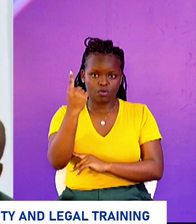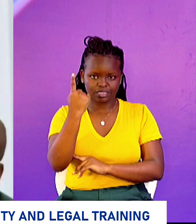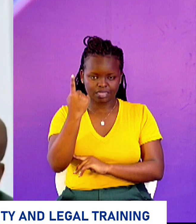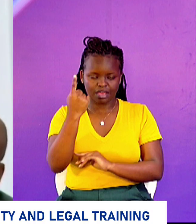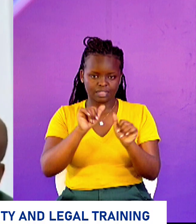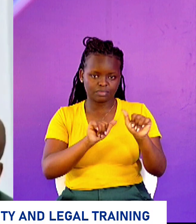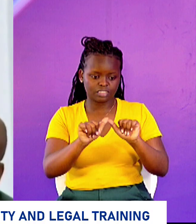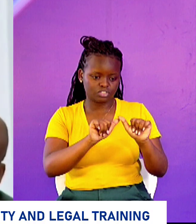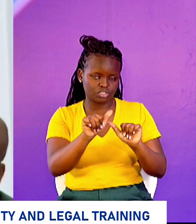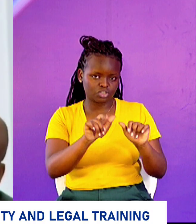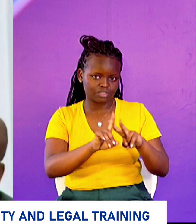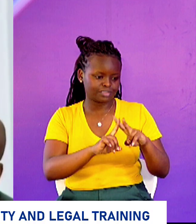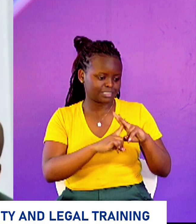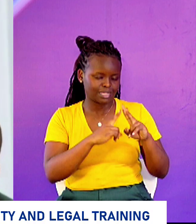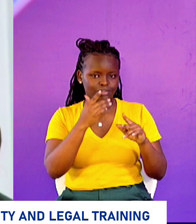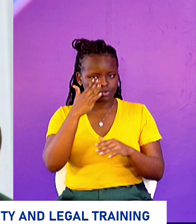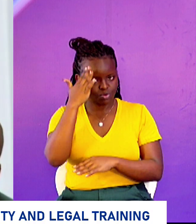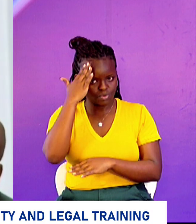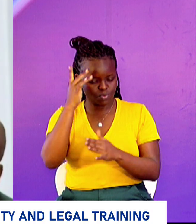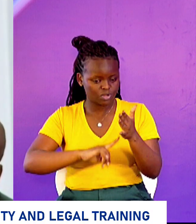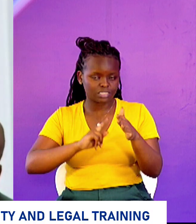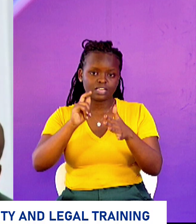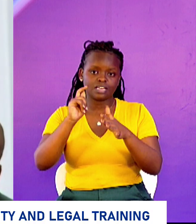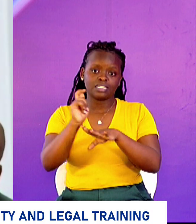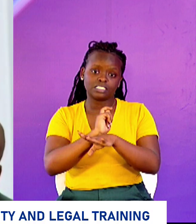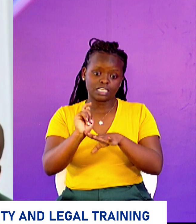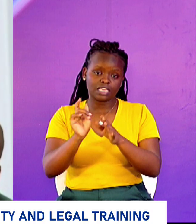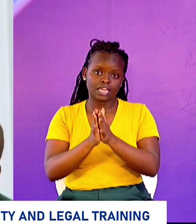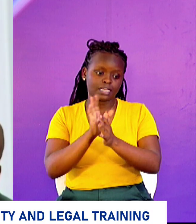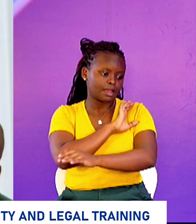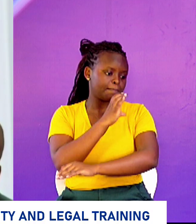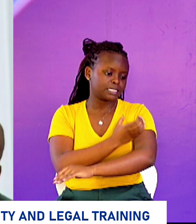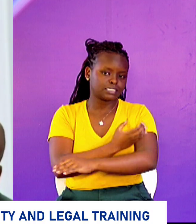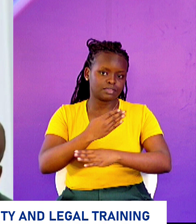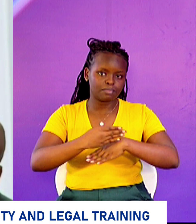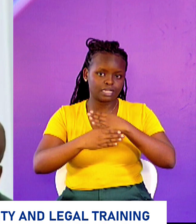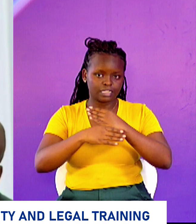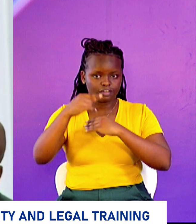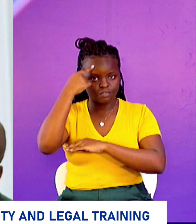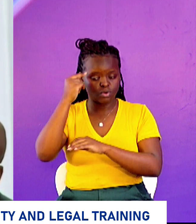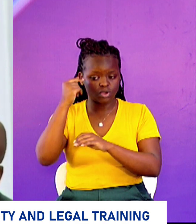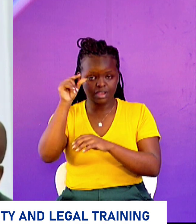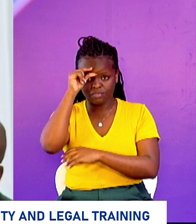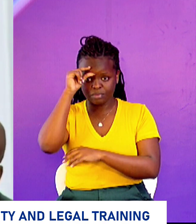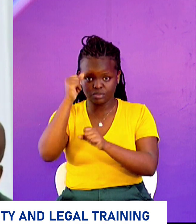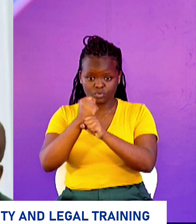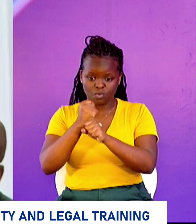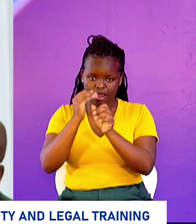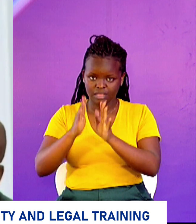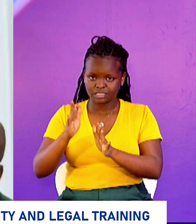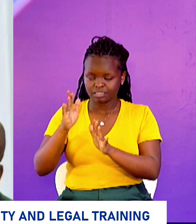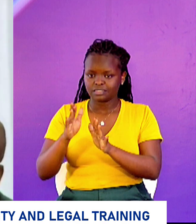the onset, acknowledged training and capacity building for civil servants as a major driver